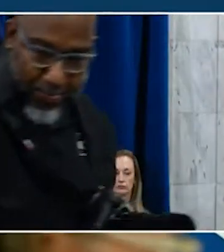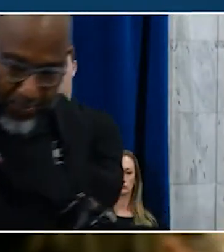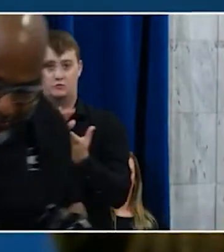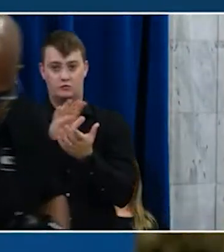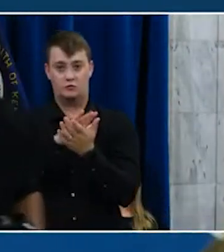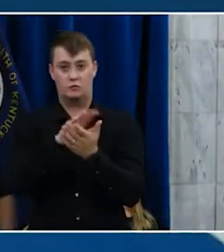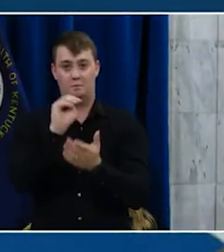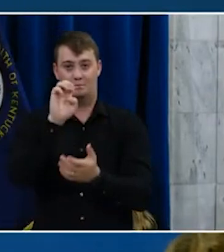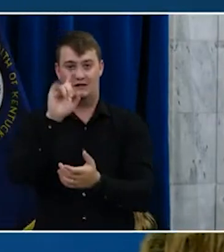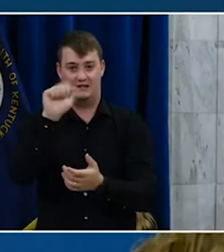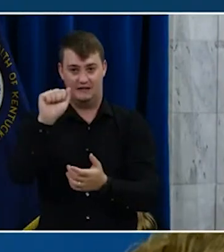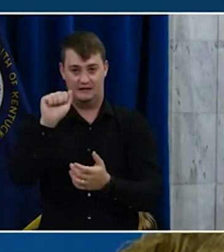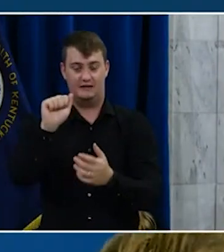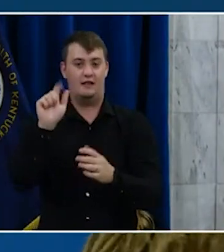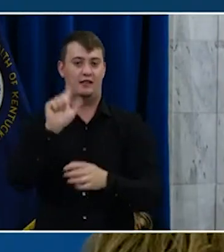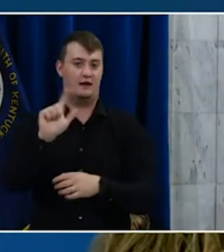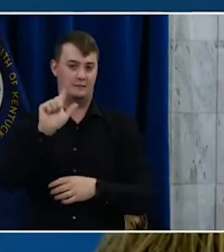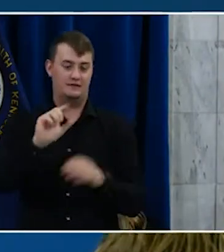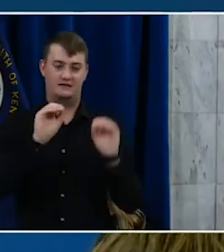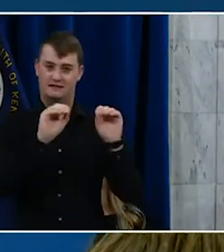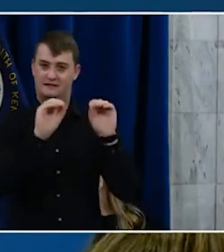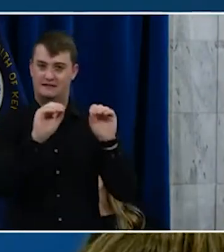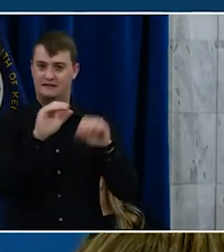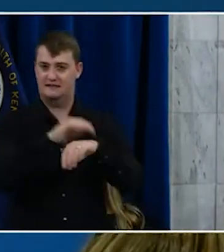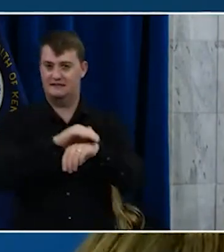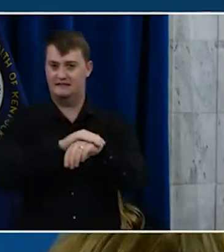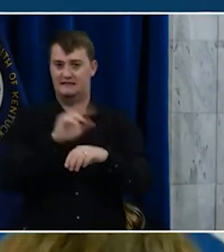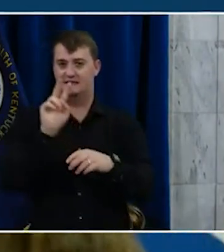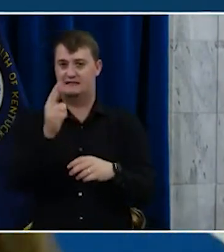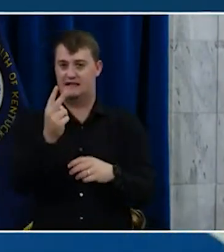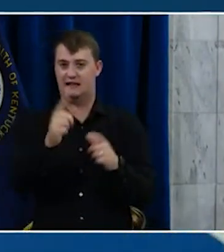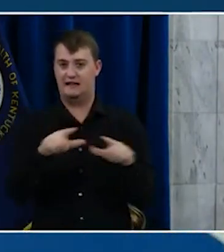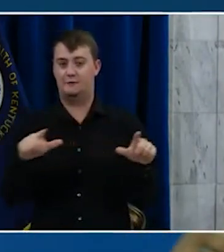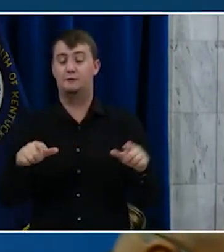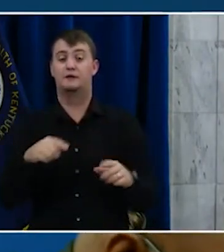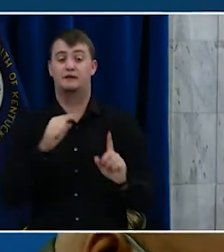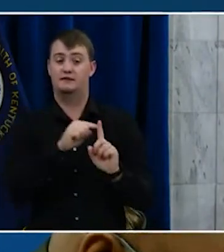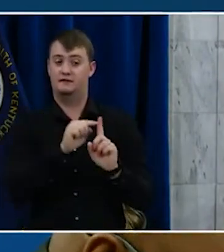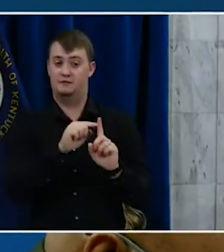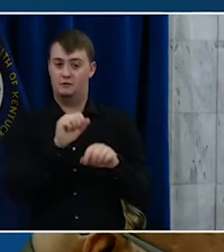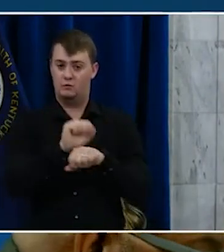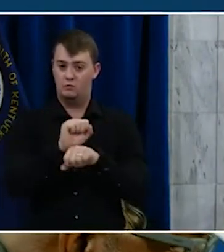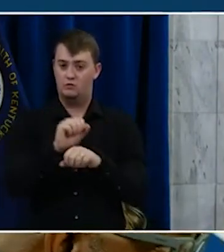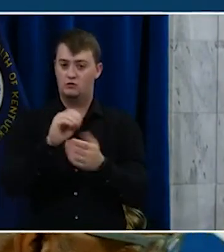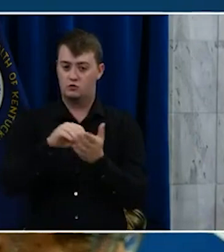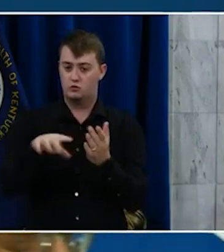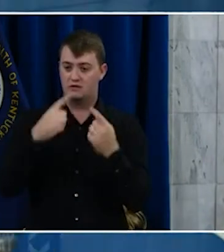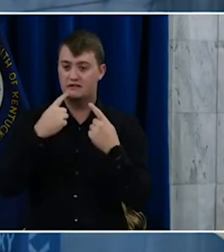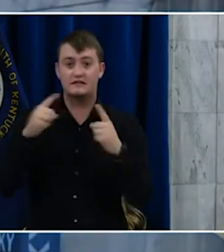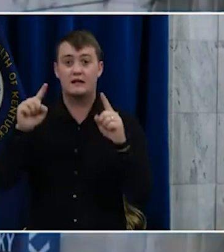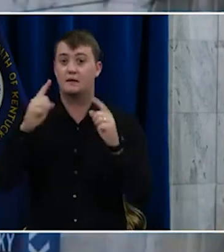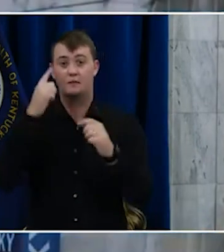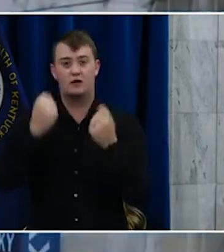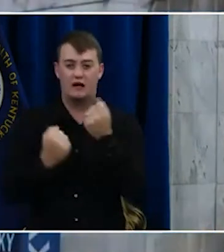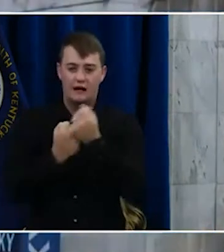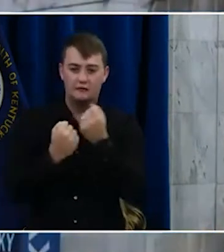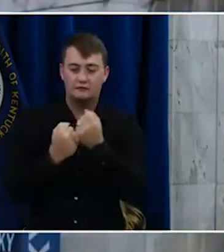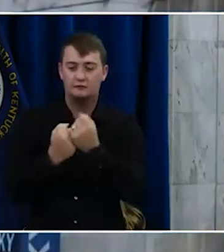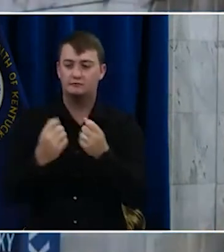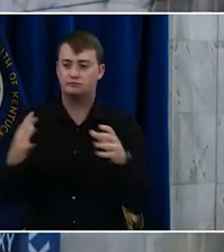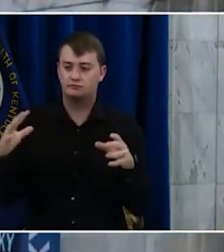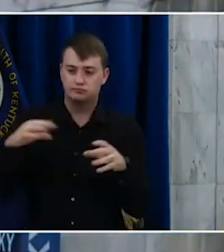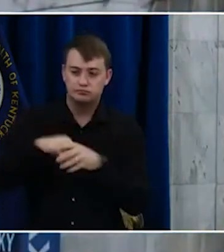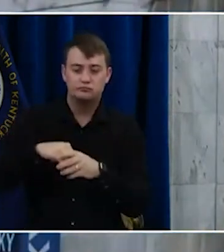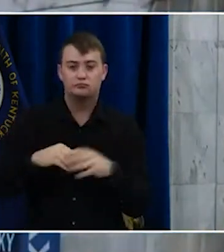media librarian and teaching English as a second language. Jessica works to ensure student success by advocating for and collaborating